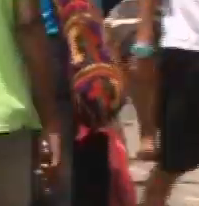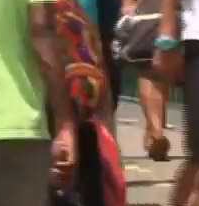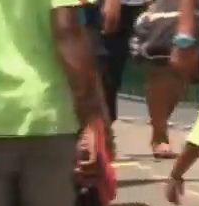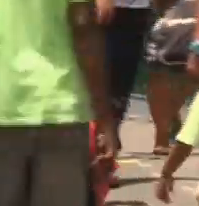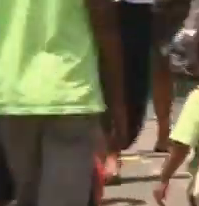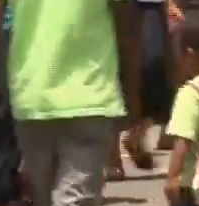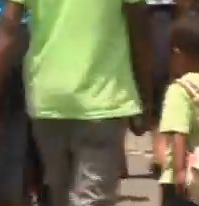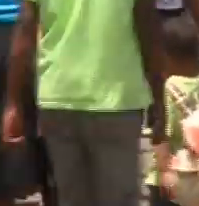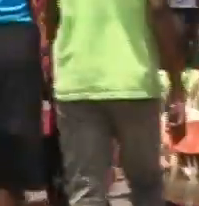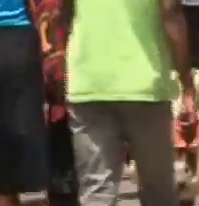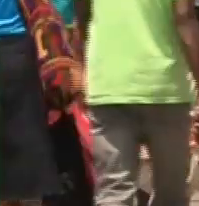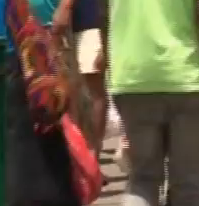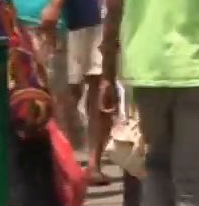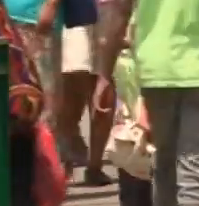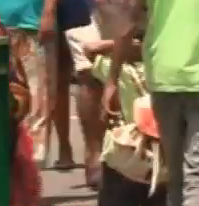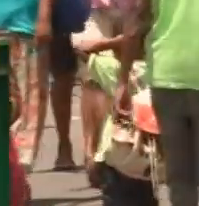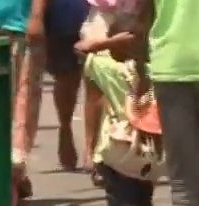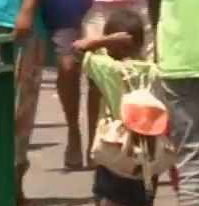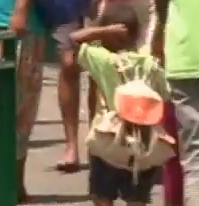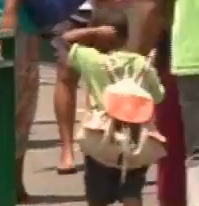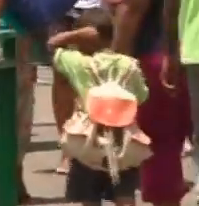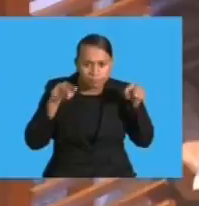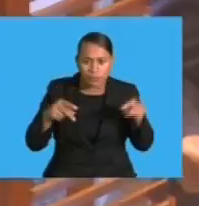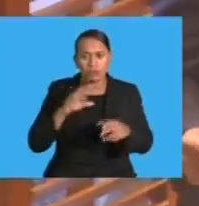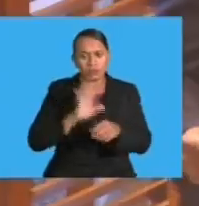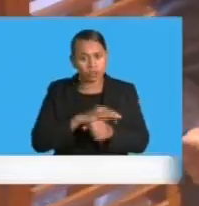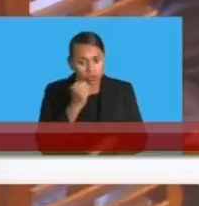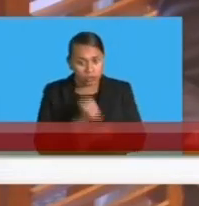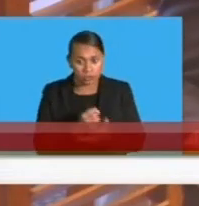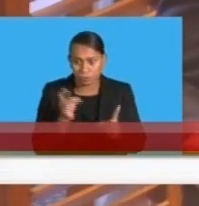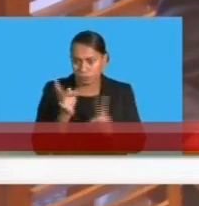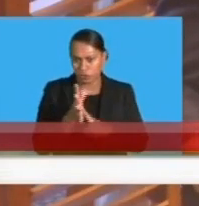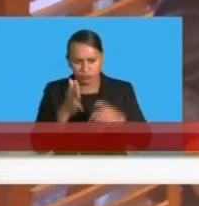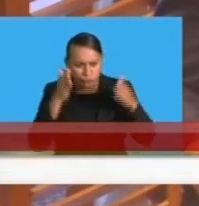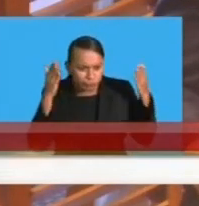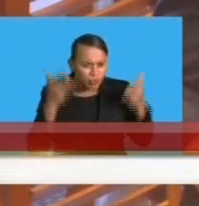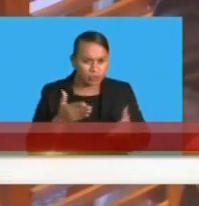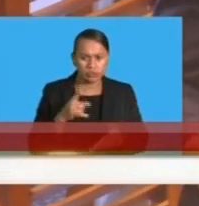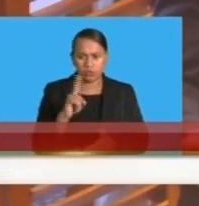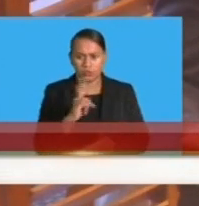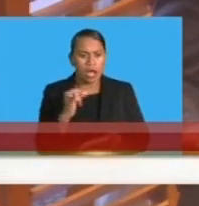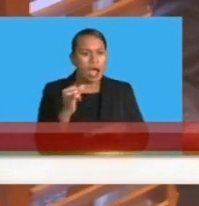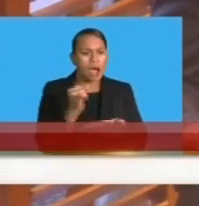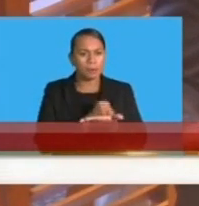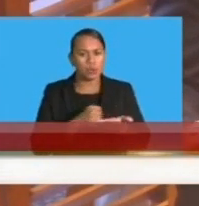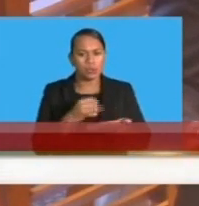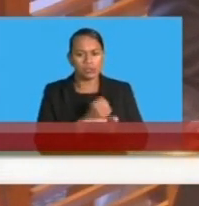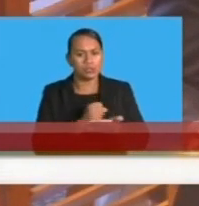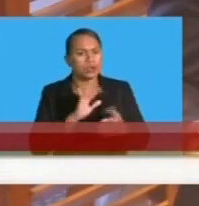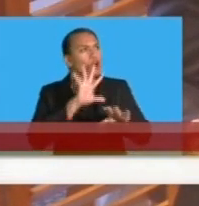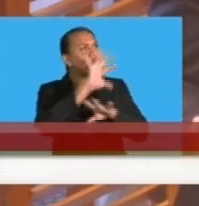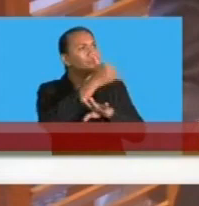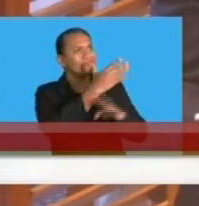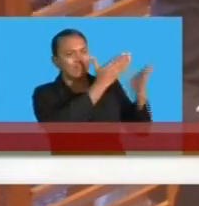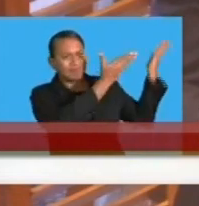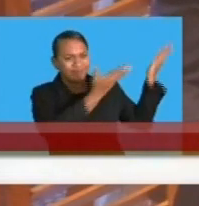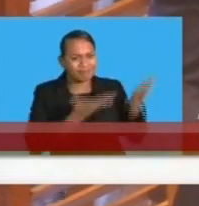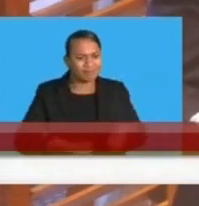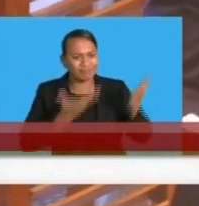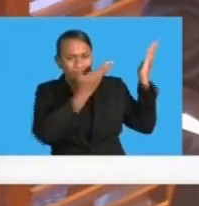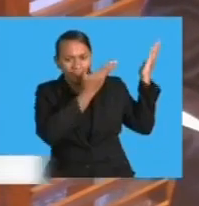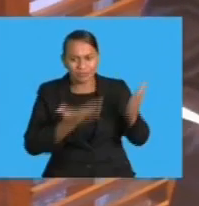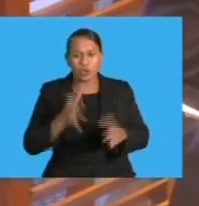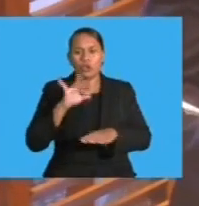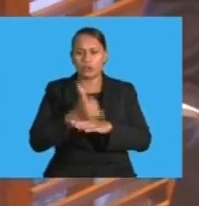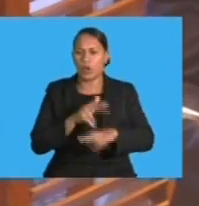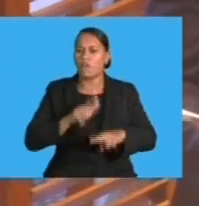behind the increase in non-communicable diseases. Fiji is an importer of raw and refined goods and has been one of the victims of second-hand